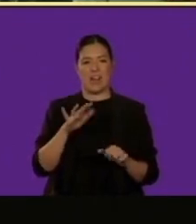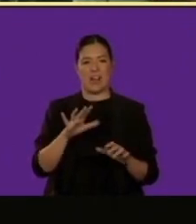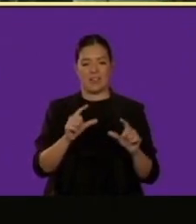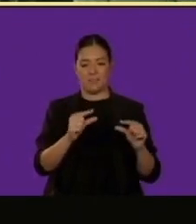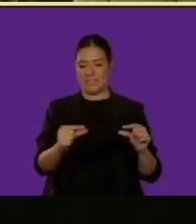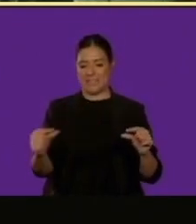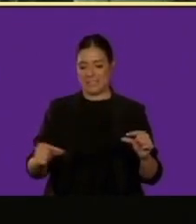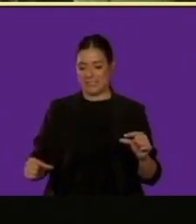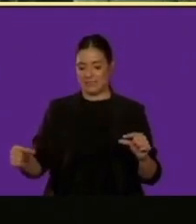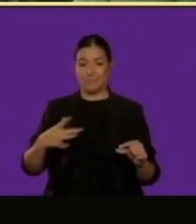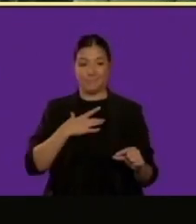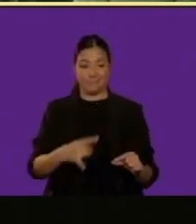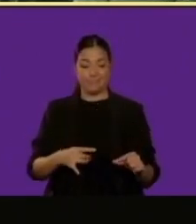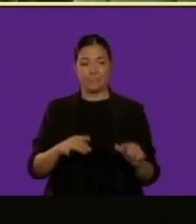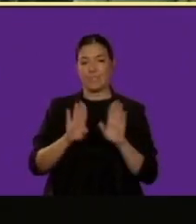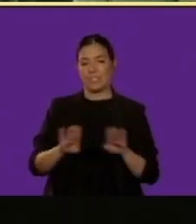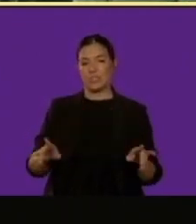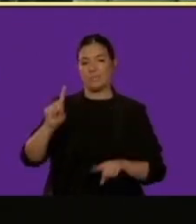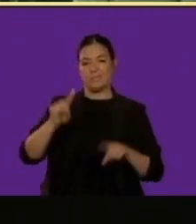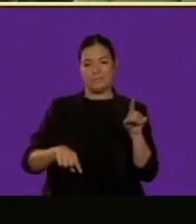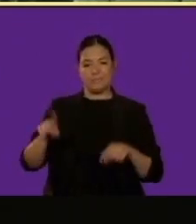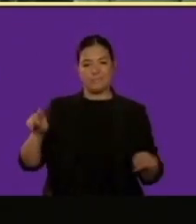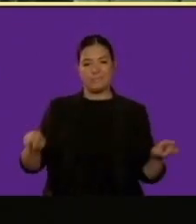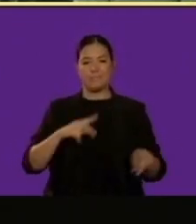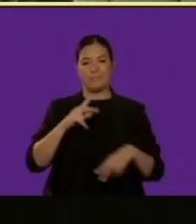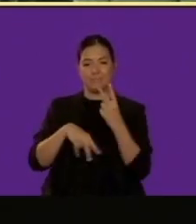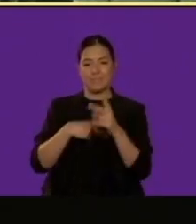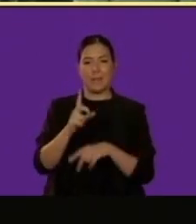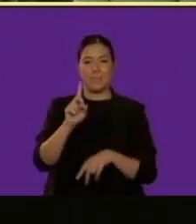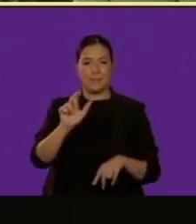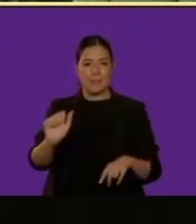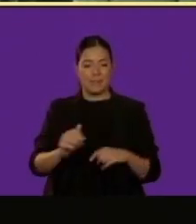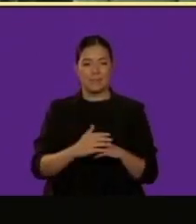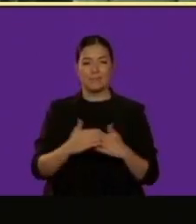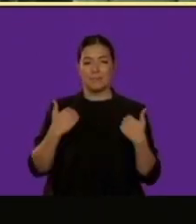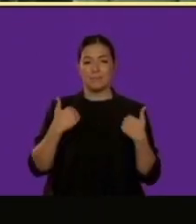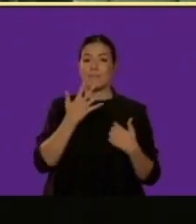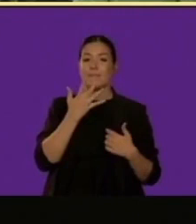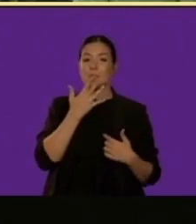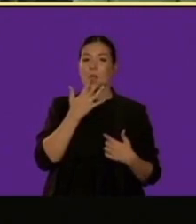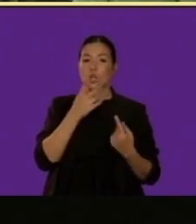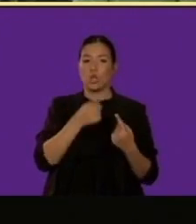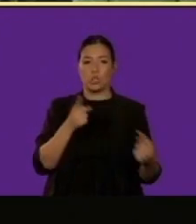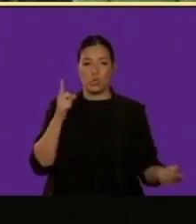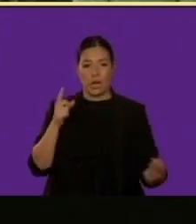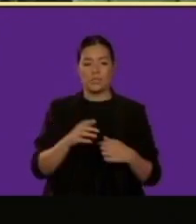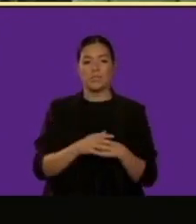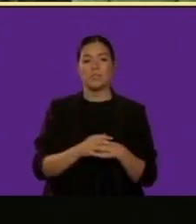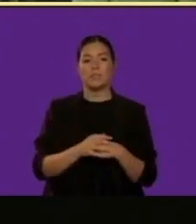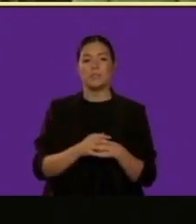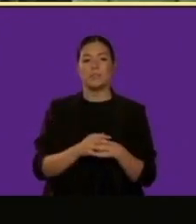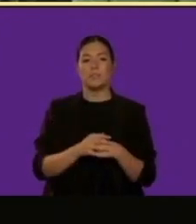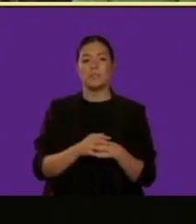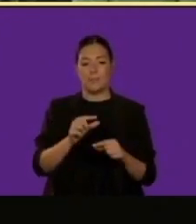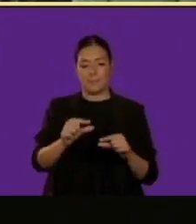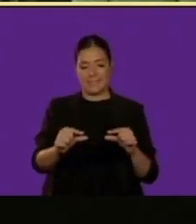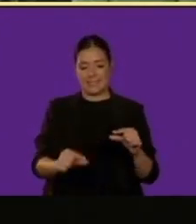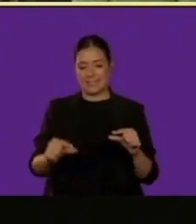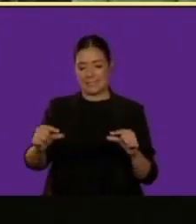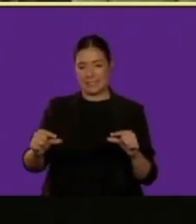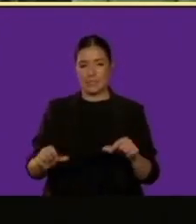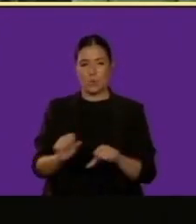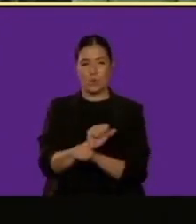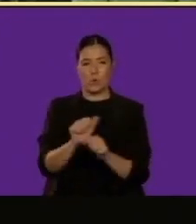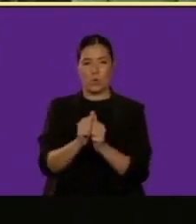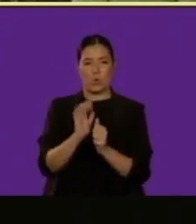right rhythm, to share with their classmates socially. And we have tested this, and